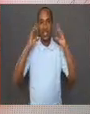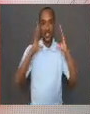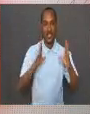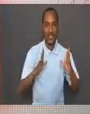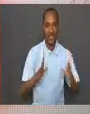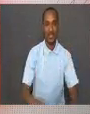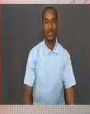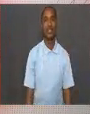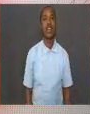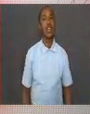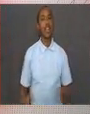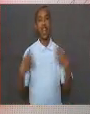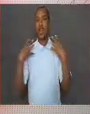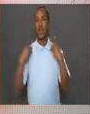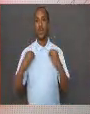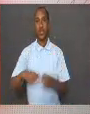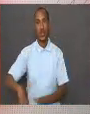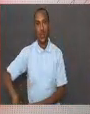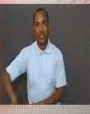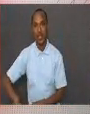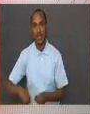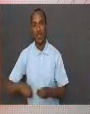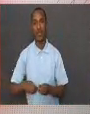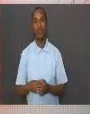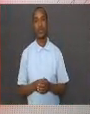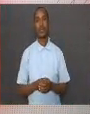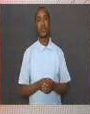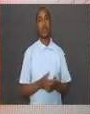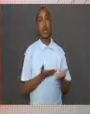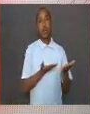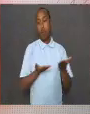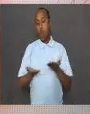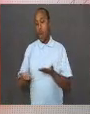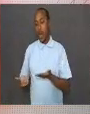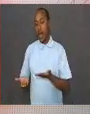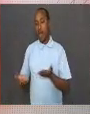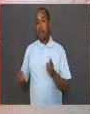Hello, teacher. Hello, students.